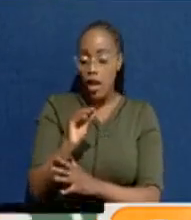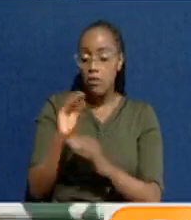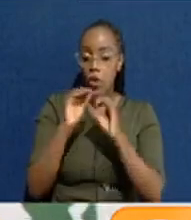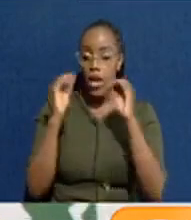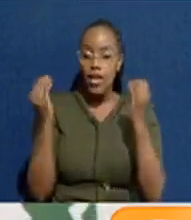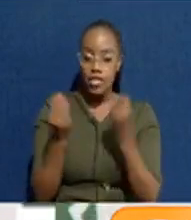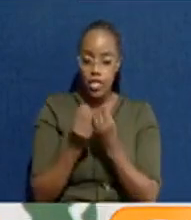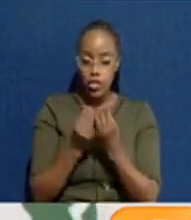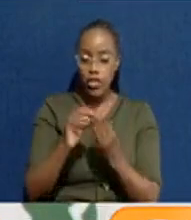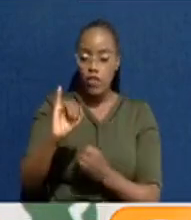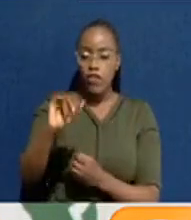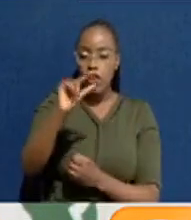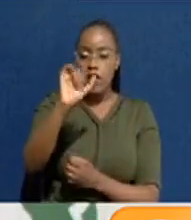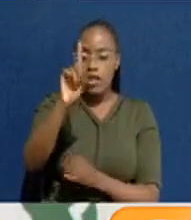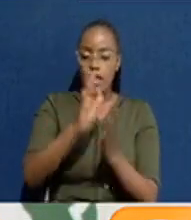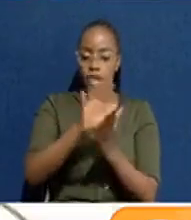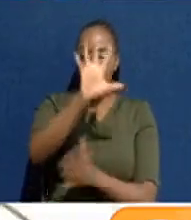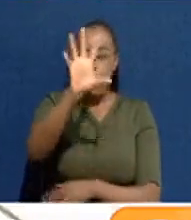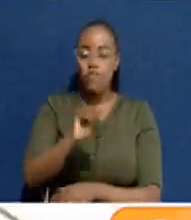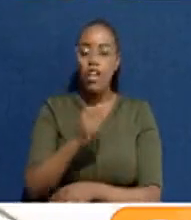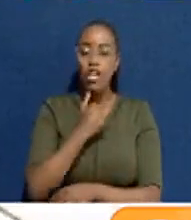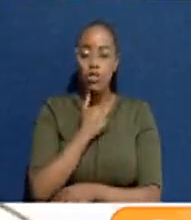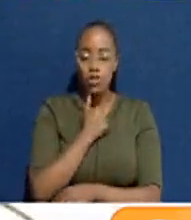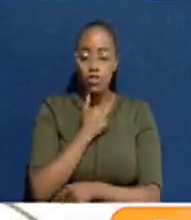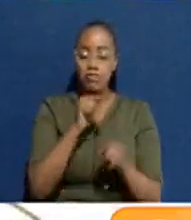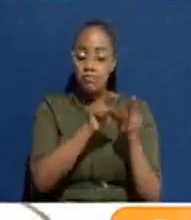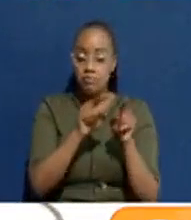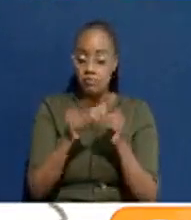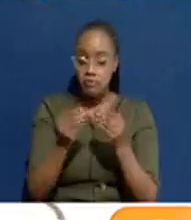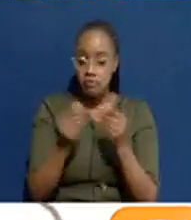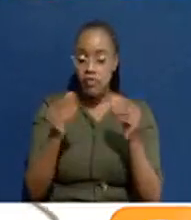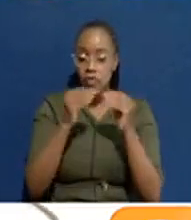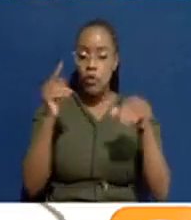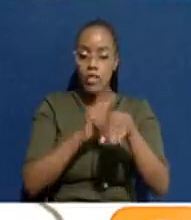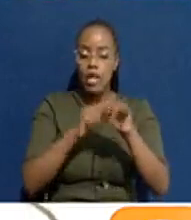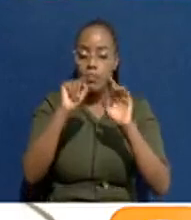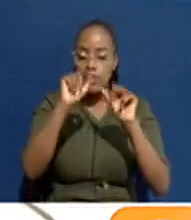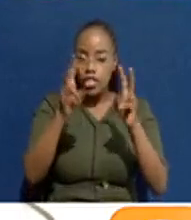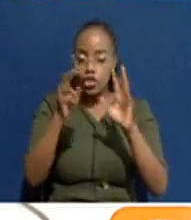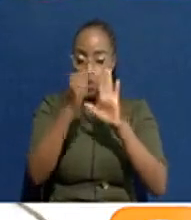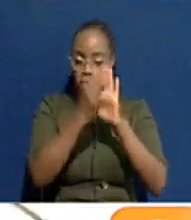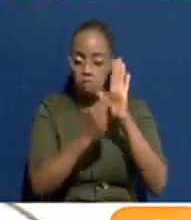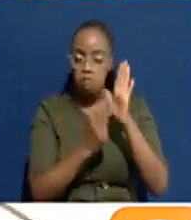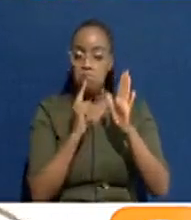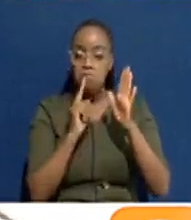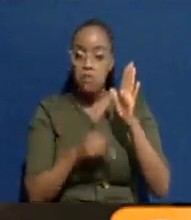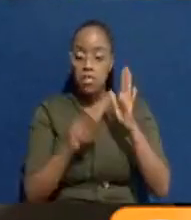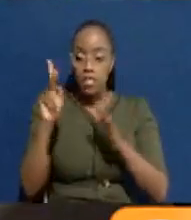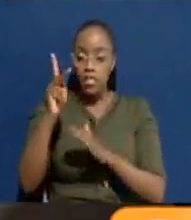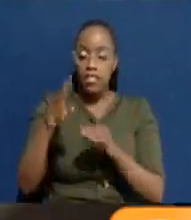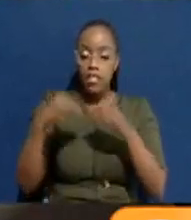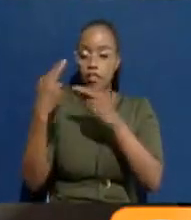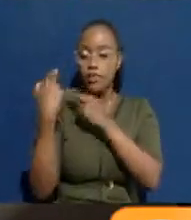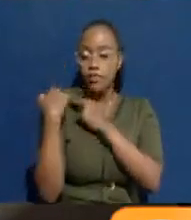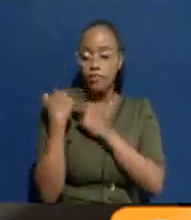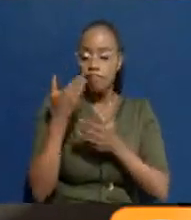organizations, IGAD and African Union. It is on the resolution of long-term issues that diplomats say Kenya will be tasked